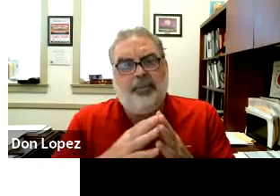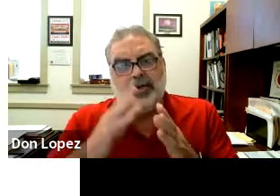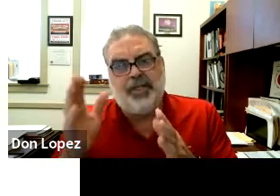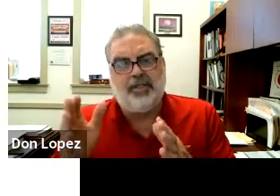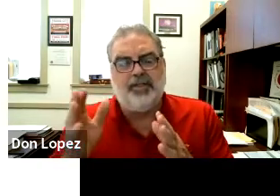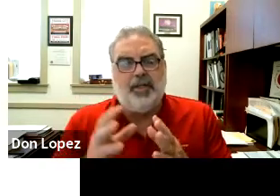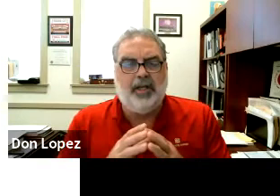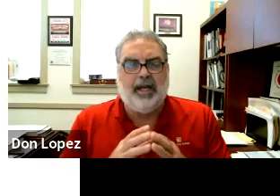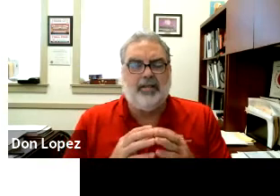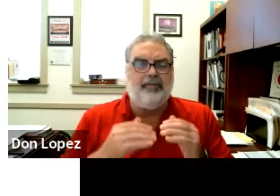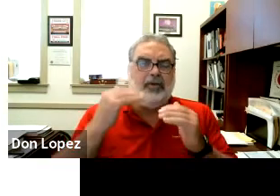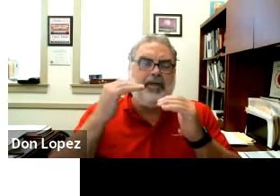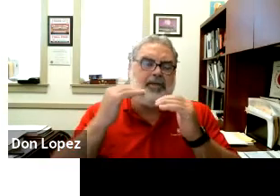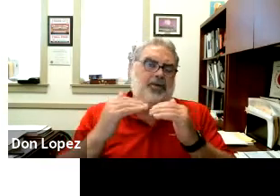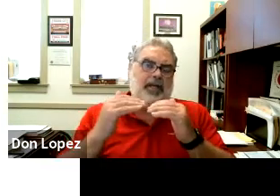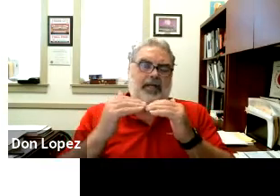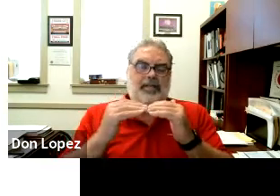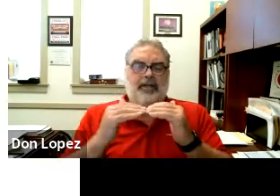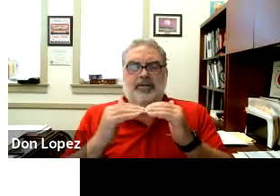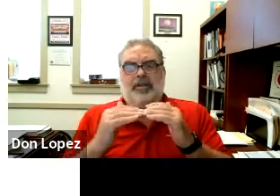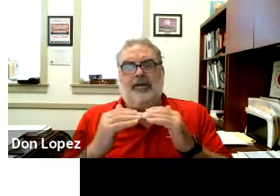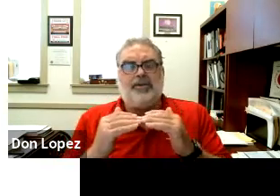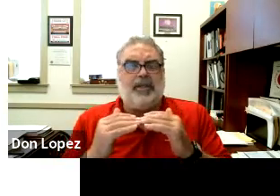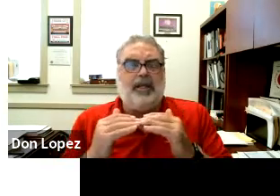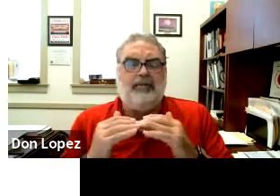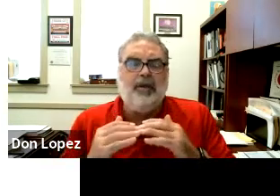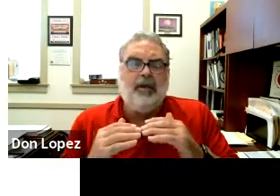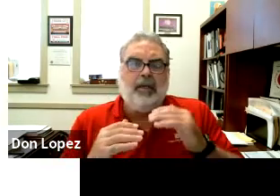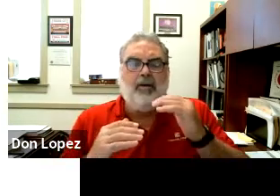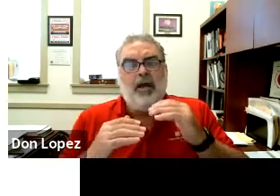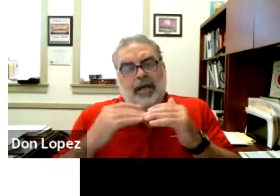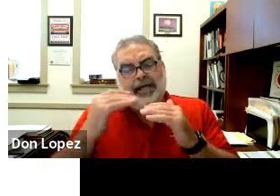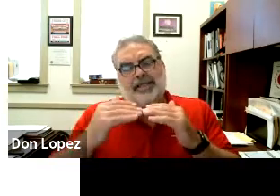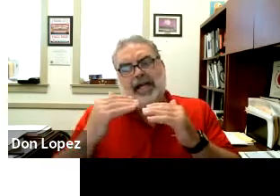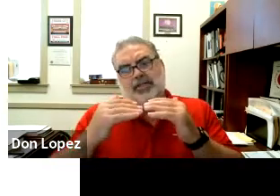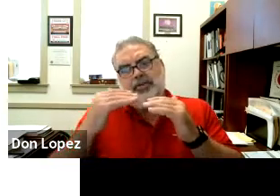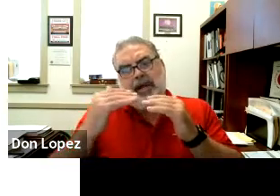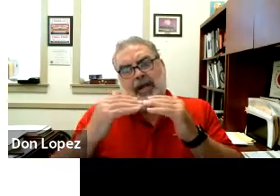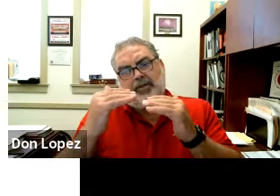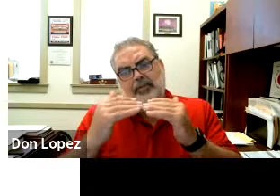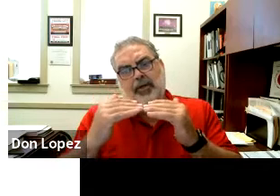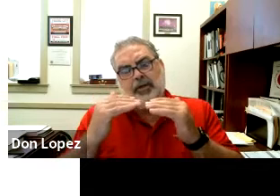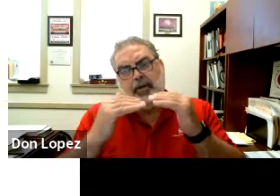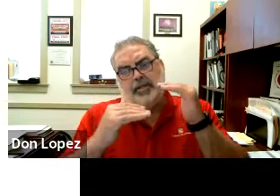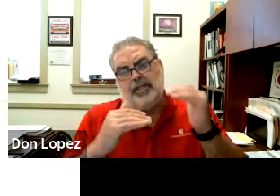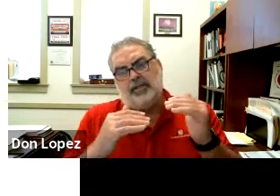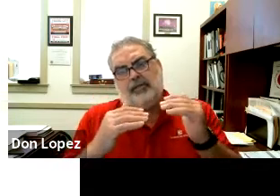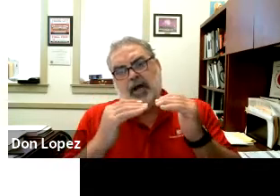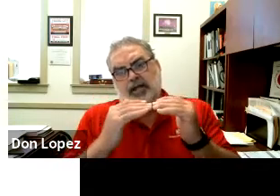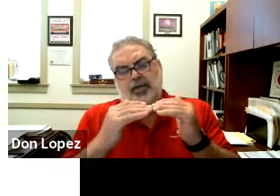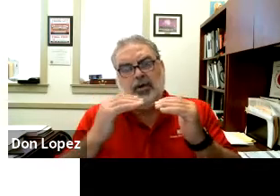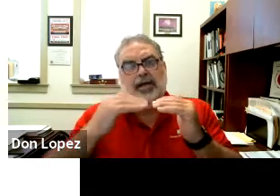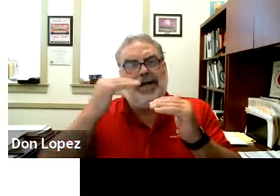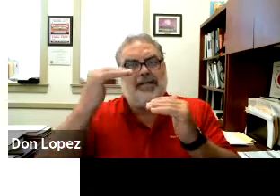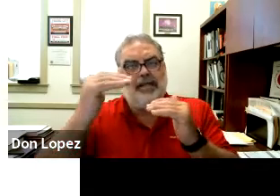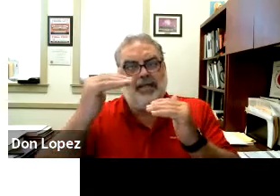retention or persistence to the next level, the associated skills that they receive. You know, is that student able to build upon the skills they've gotten